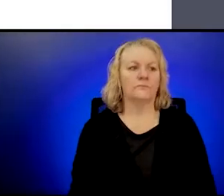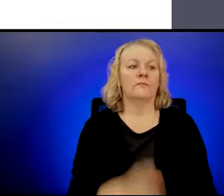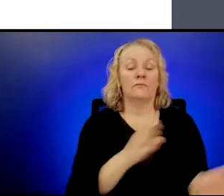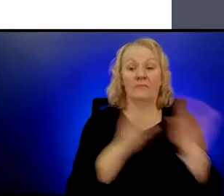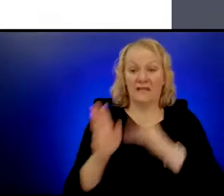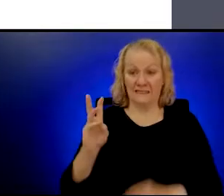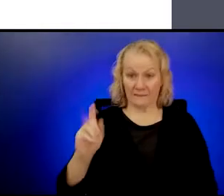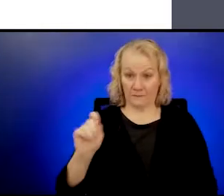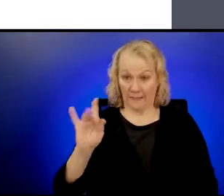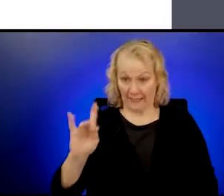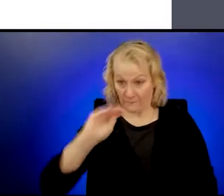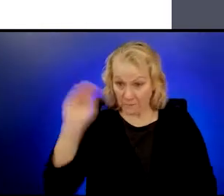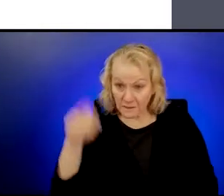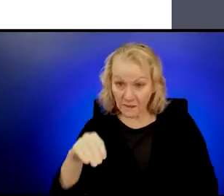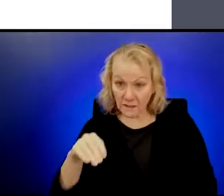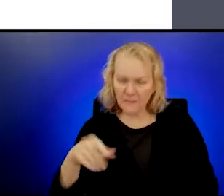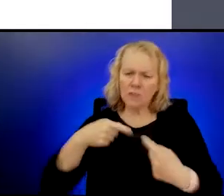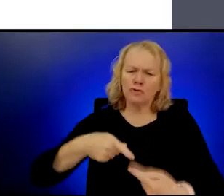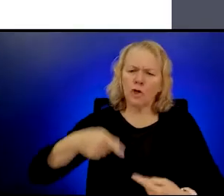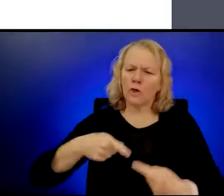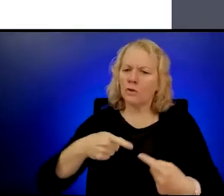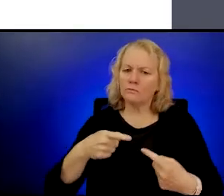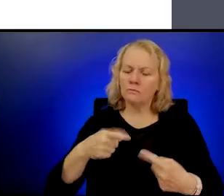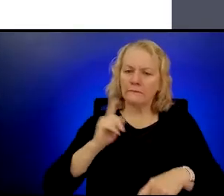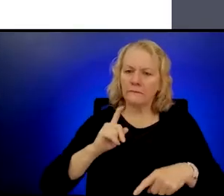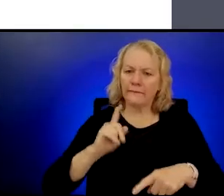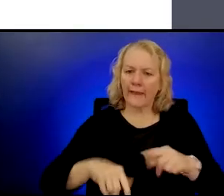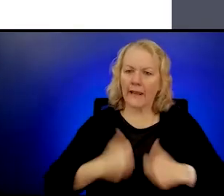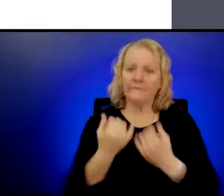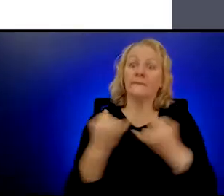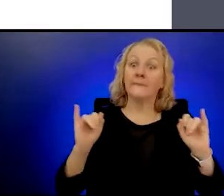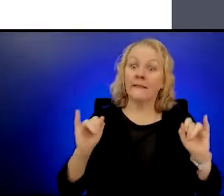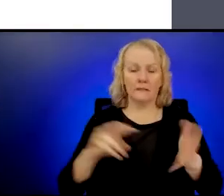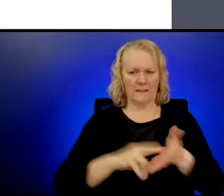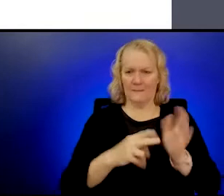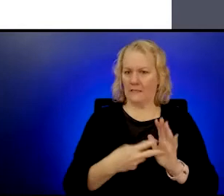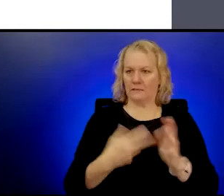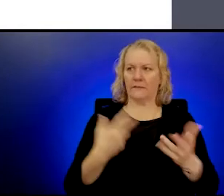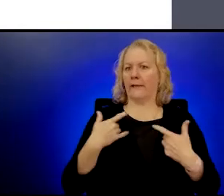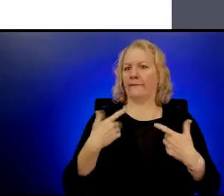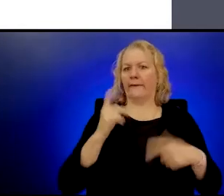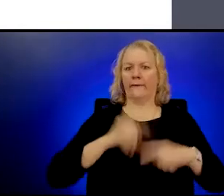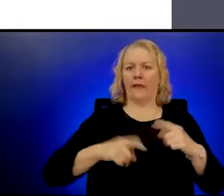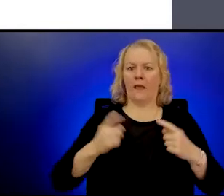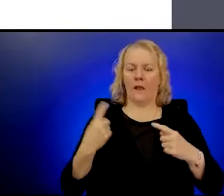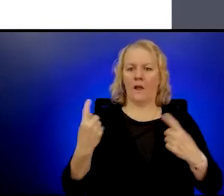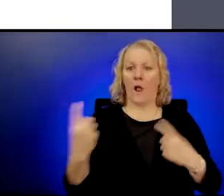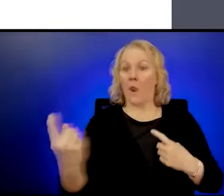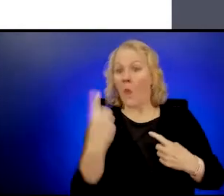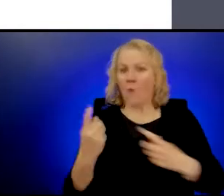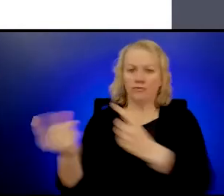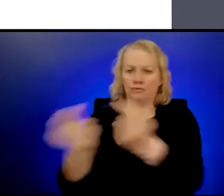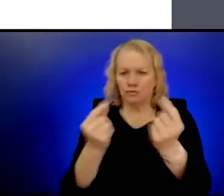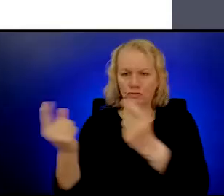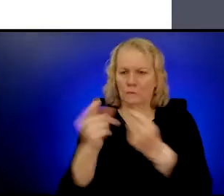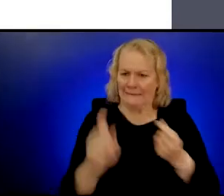6.8 individuals have trouble with independent living. That's difficulty doing errands alone. Then